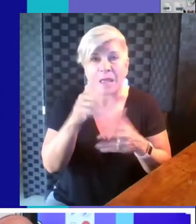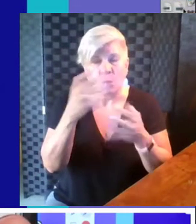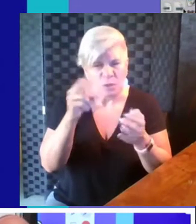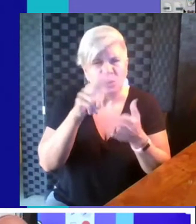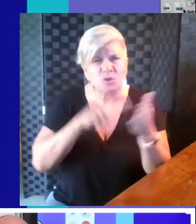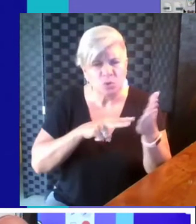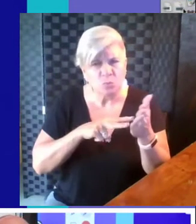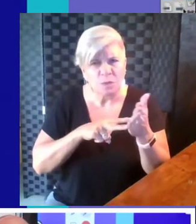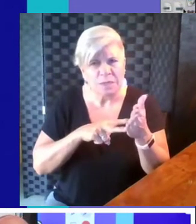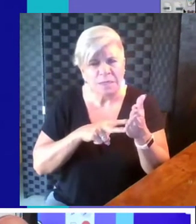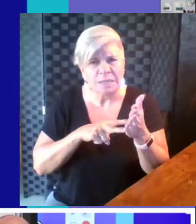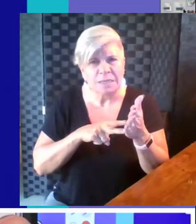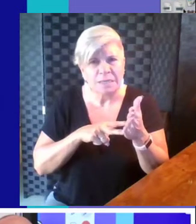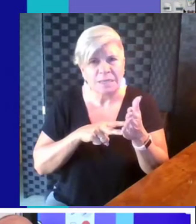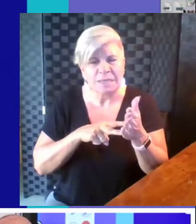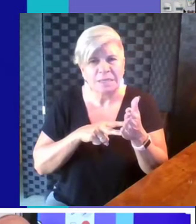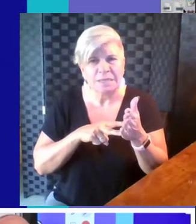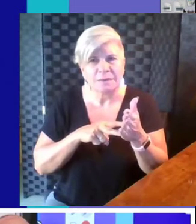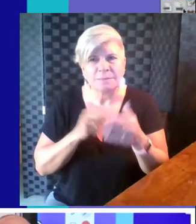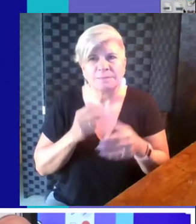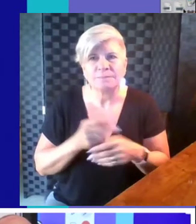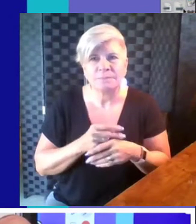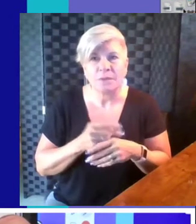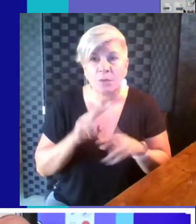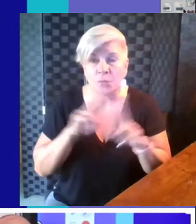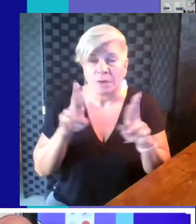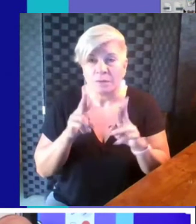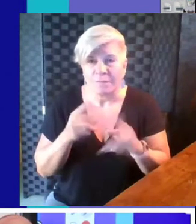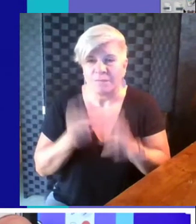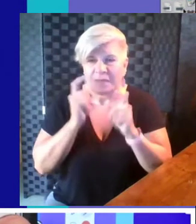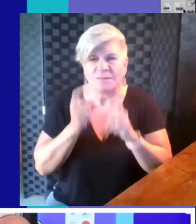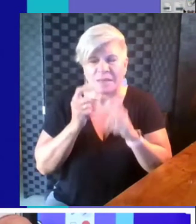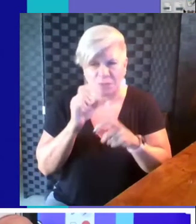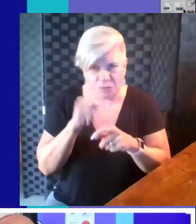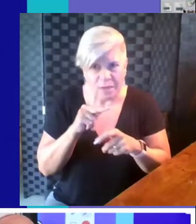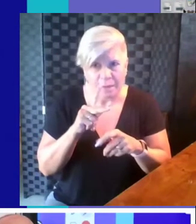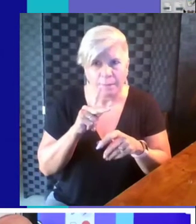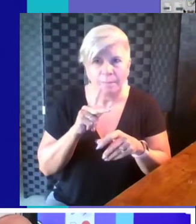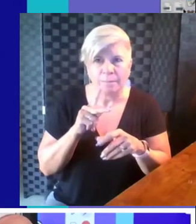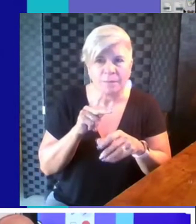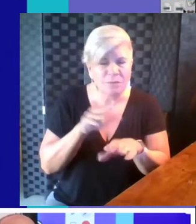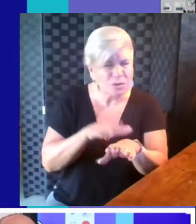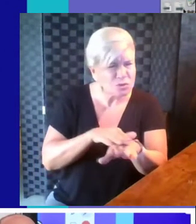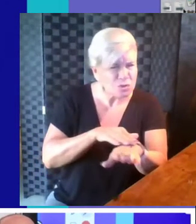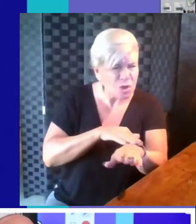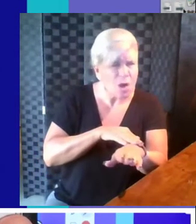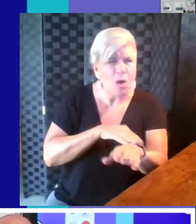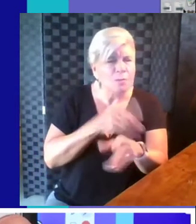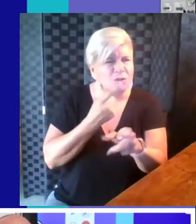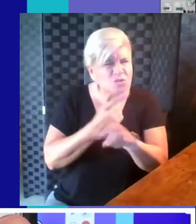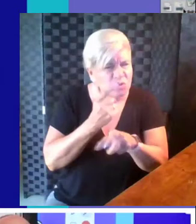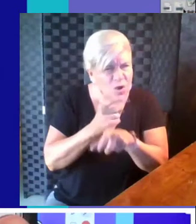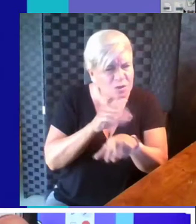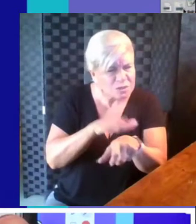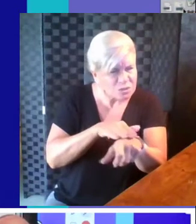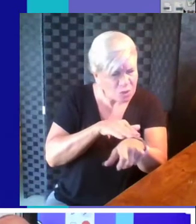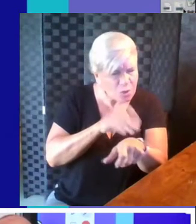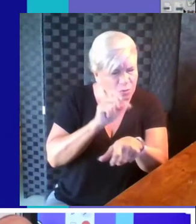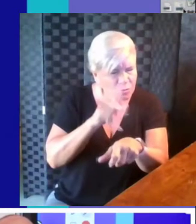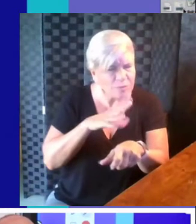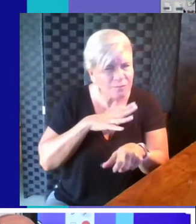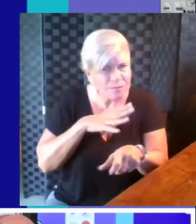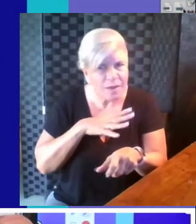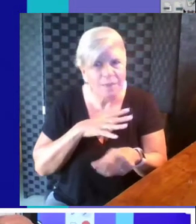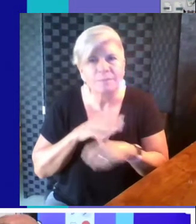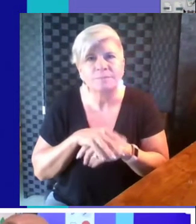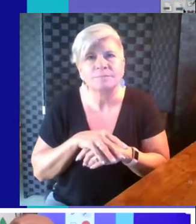think you should be able to read if you're ready for first grade. So if you're faster, that's okay. If these words are a little bit tricky for you and you need to read slower, that's